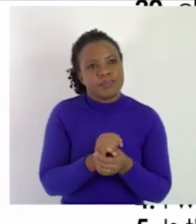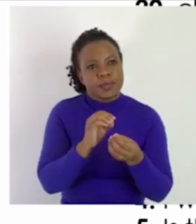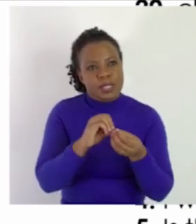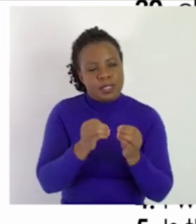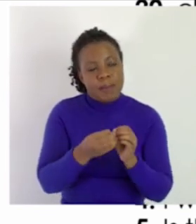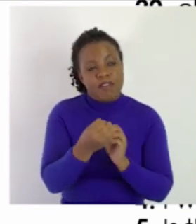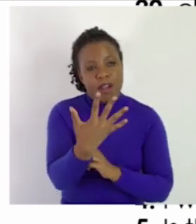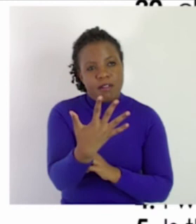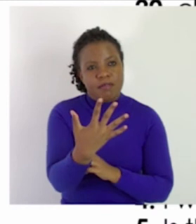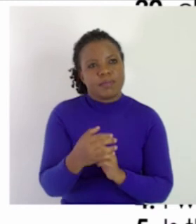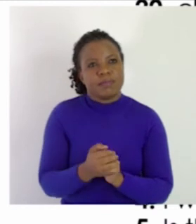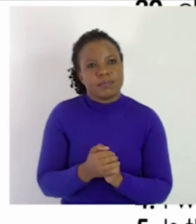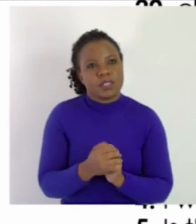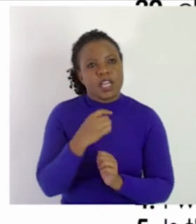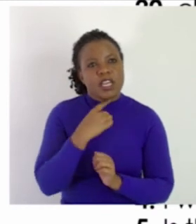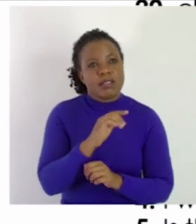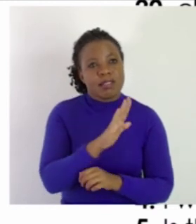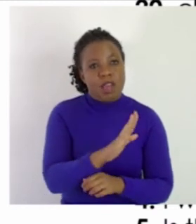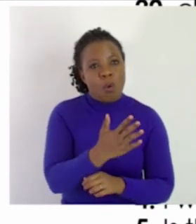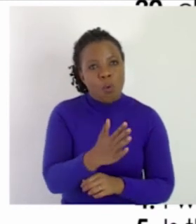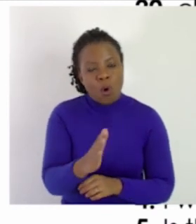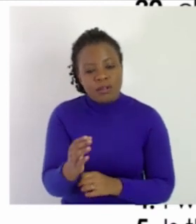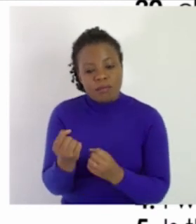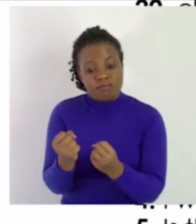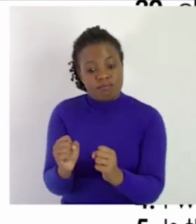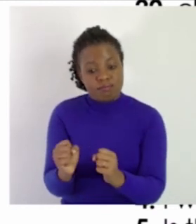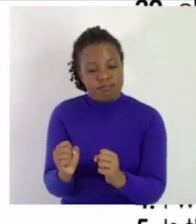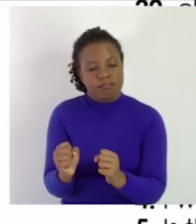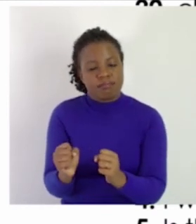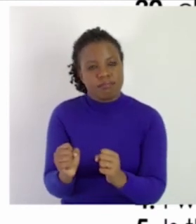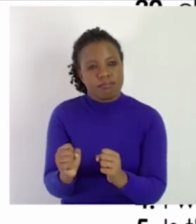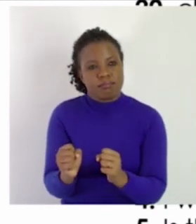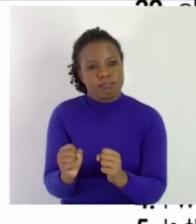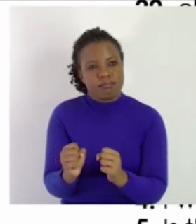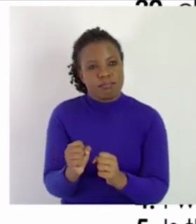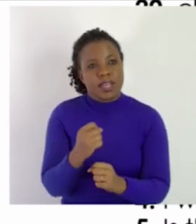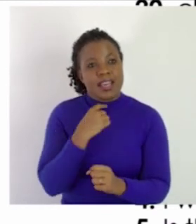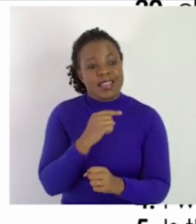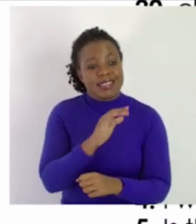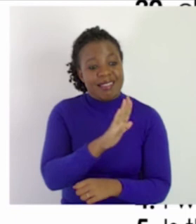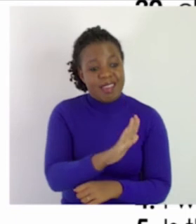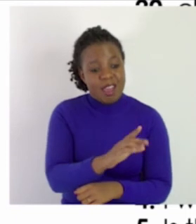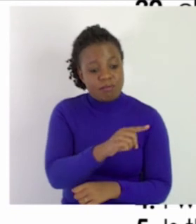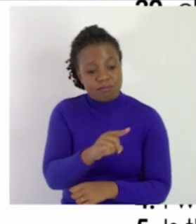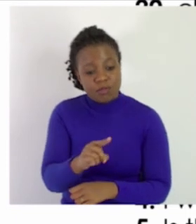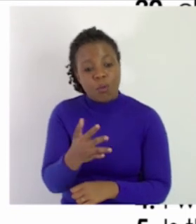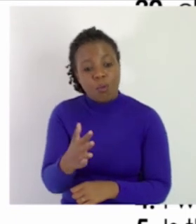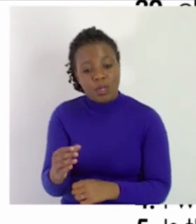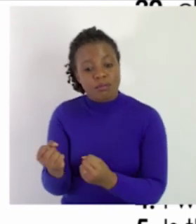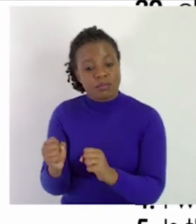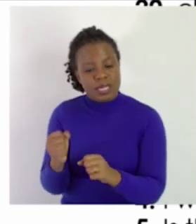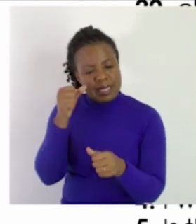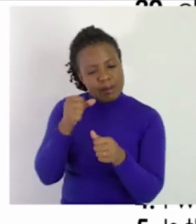Number 5, is there dash water in the fridge? Is there dash water in the fridge?